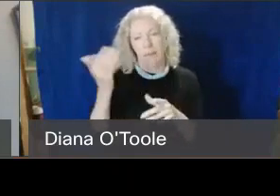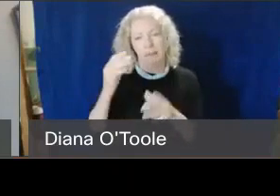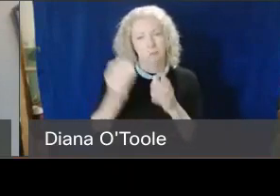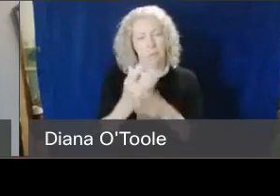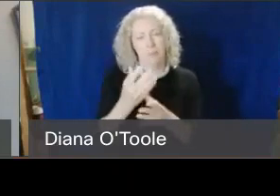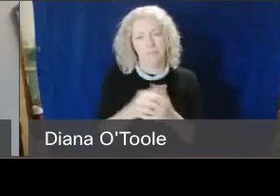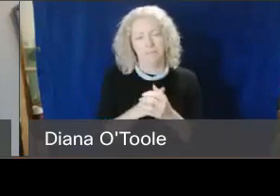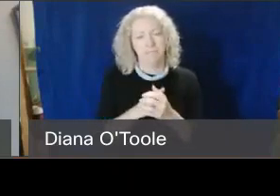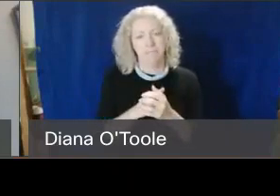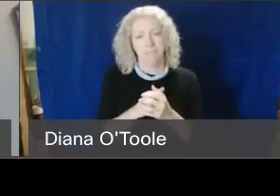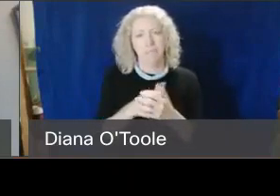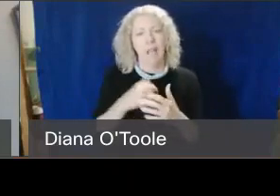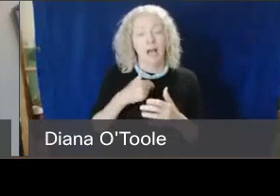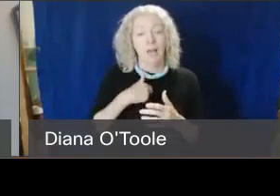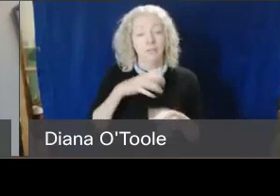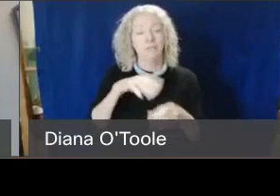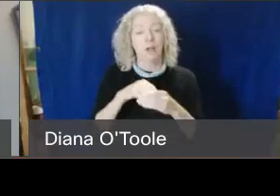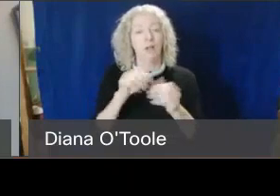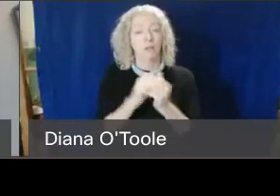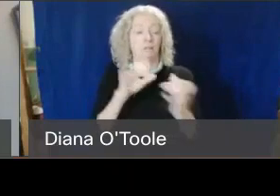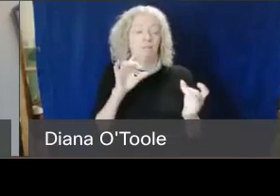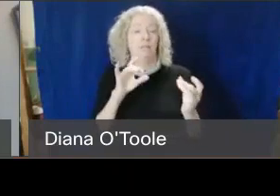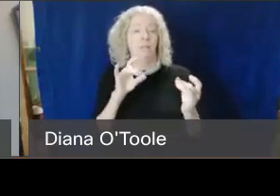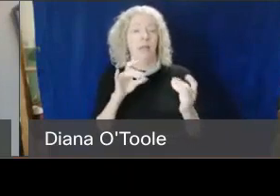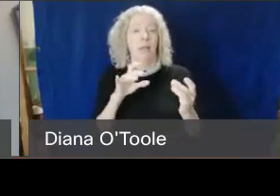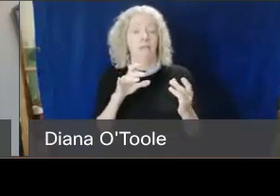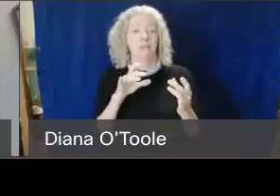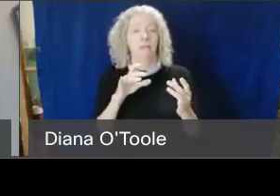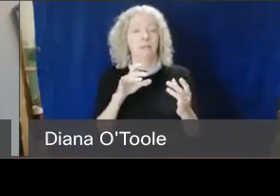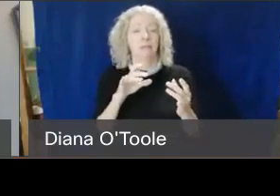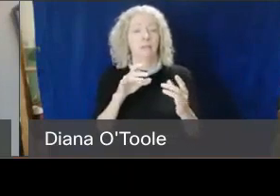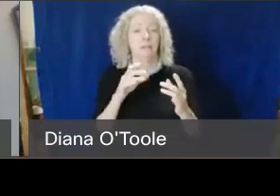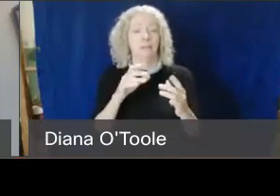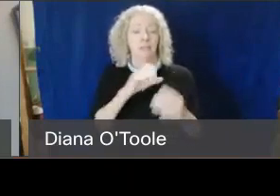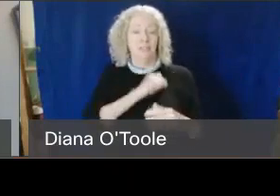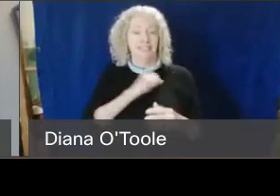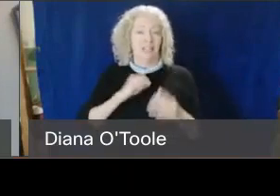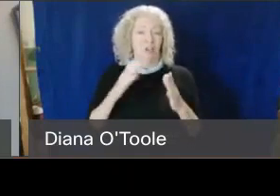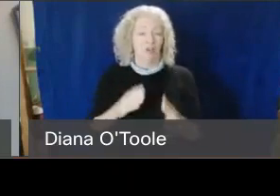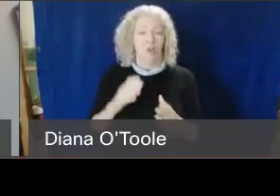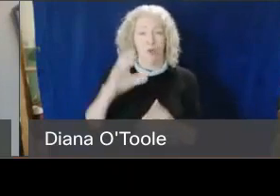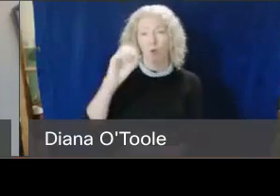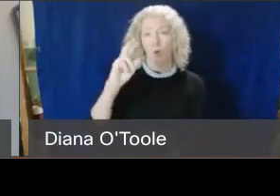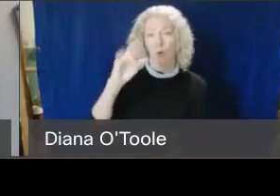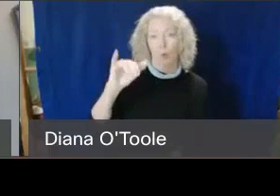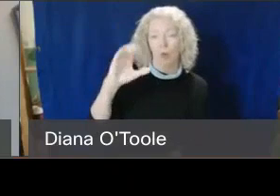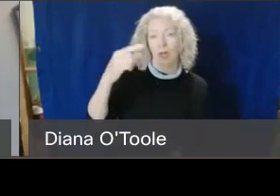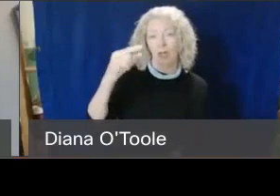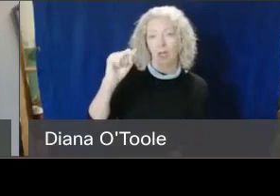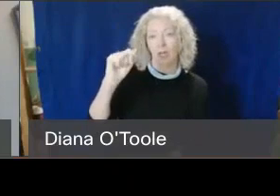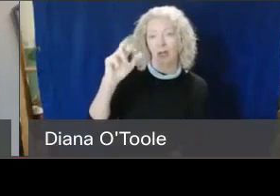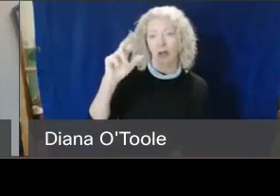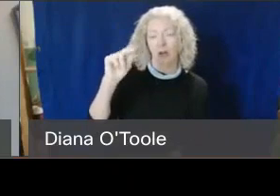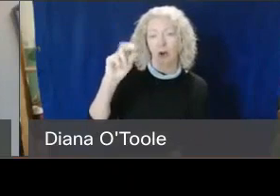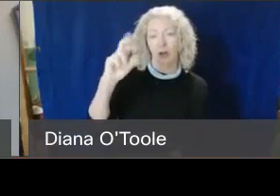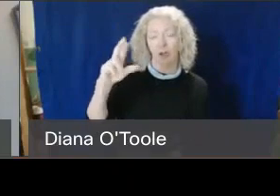in conversations to Senators Cory Gardner and Michael Bennett, U.S. Senators for